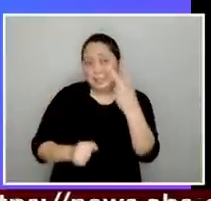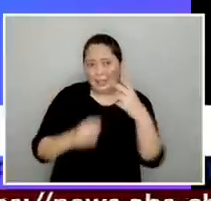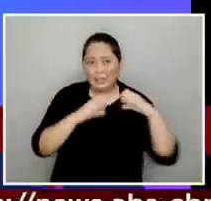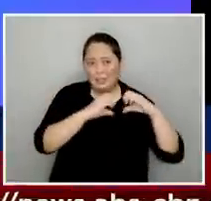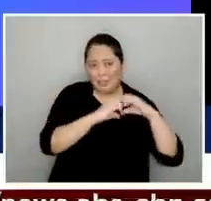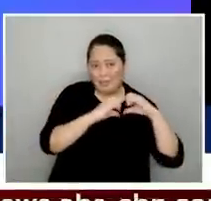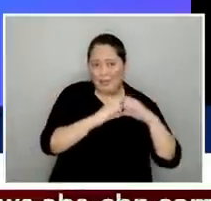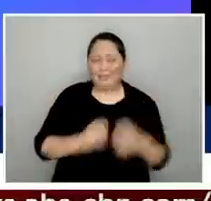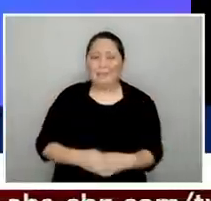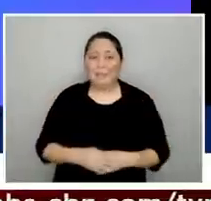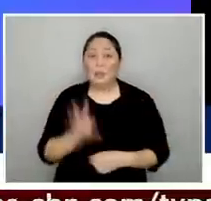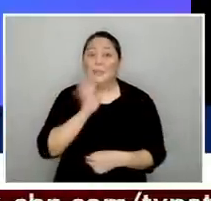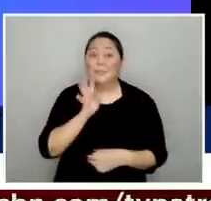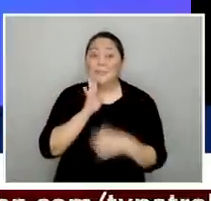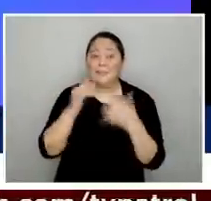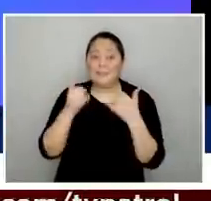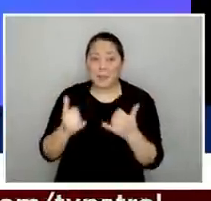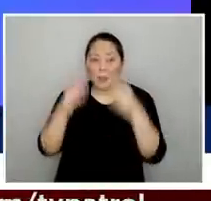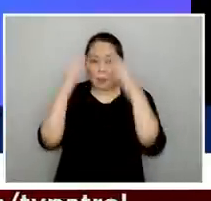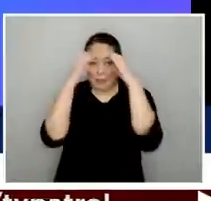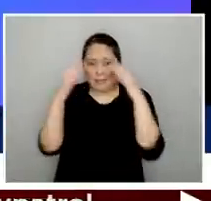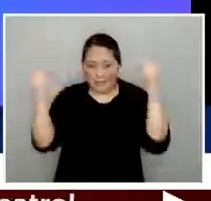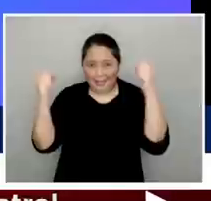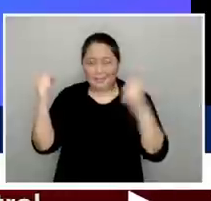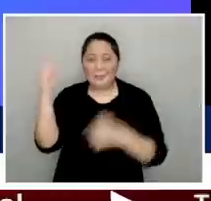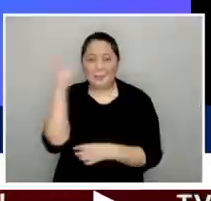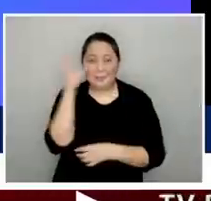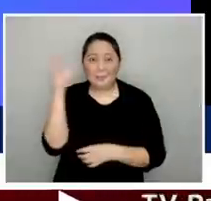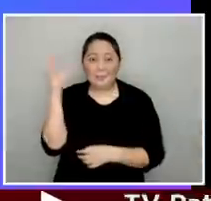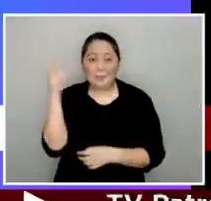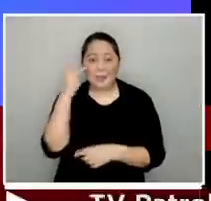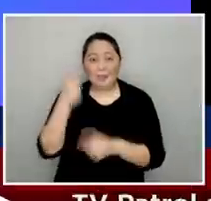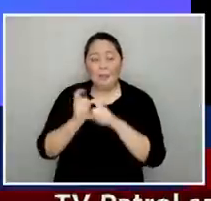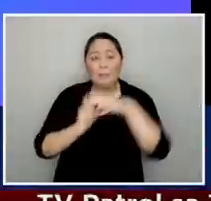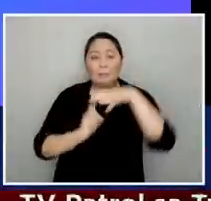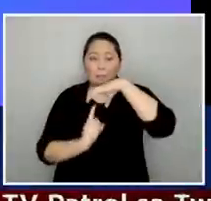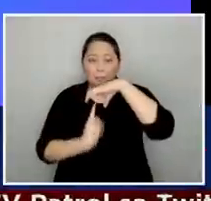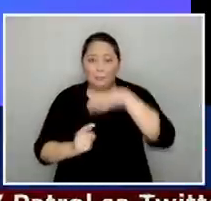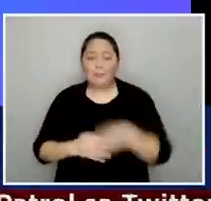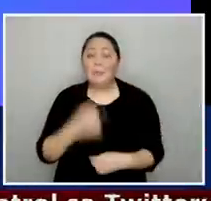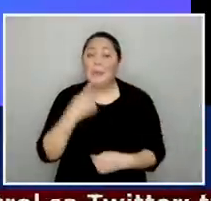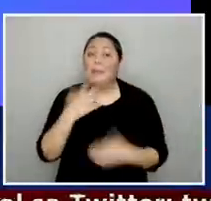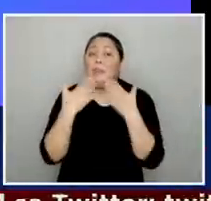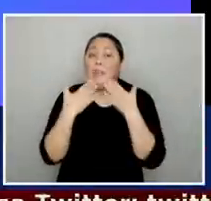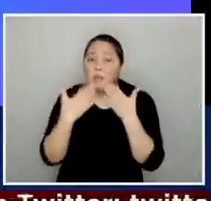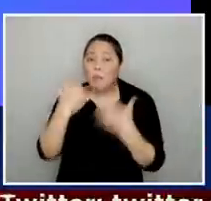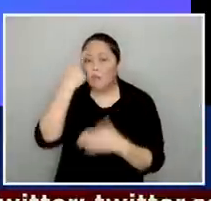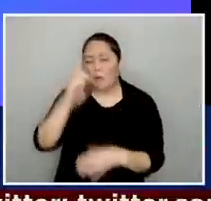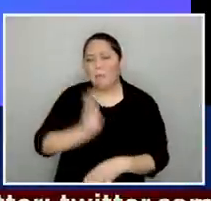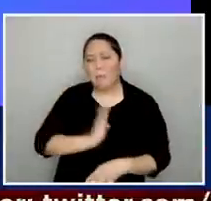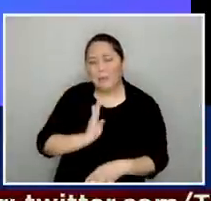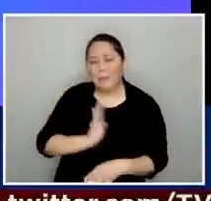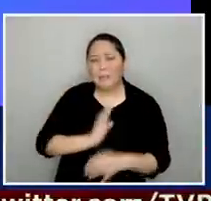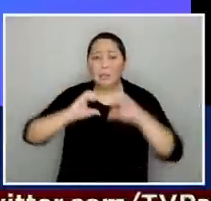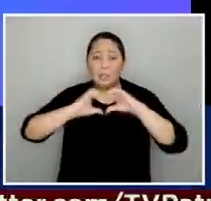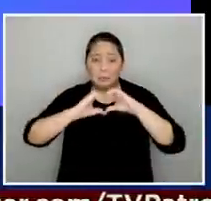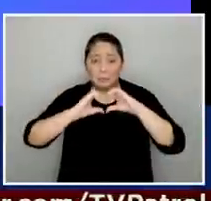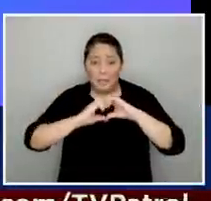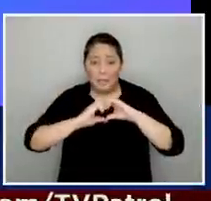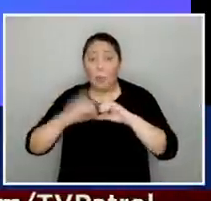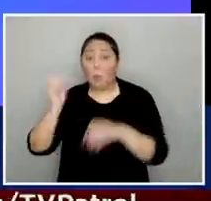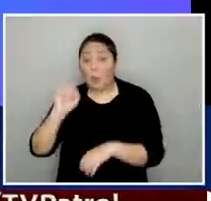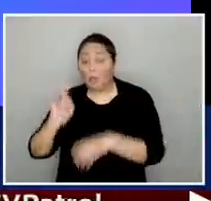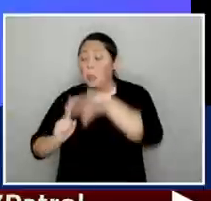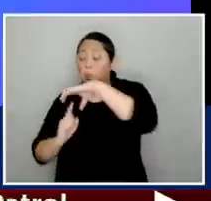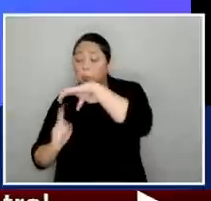friends at GMA, we have the special opportunity to bring our kapamilya stories to a new audience. We hope the kapusos find joy